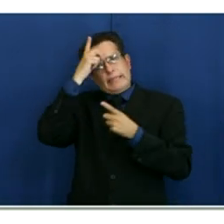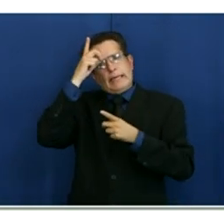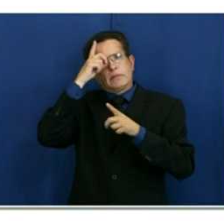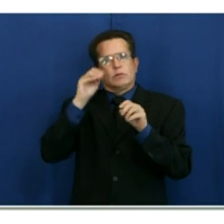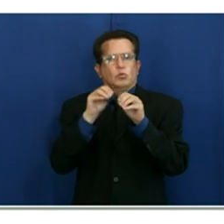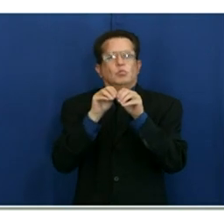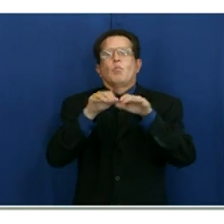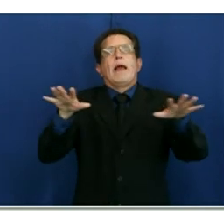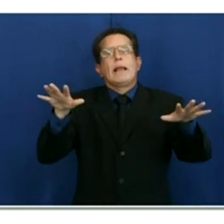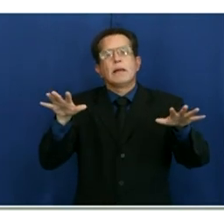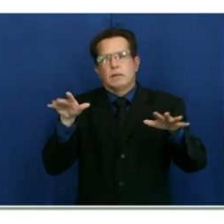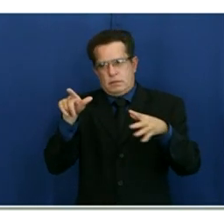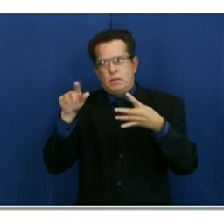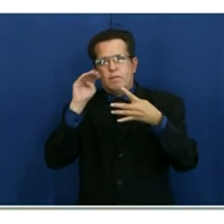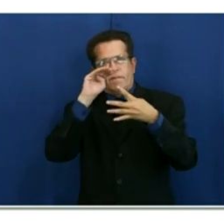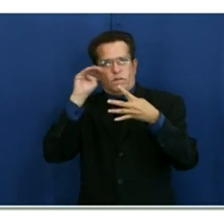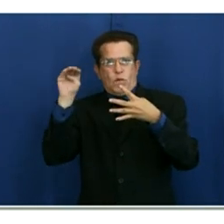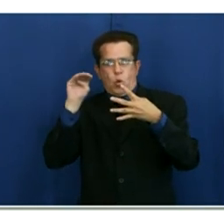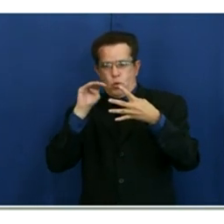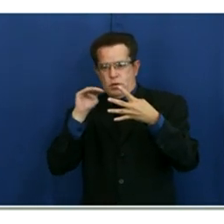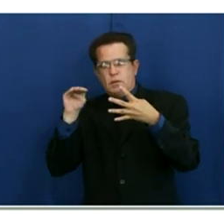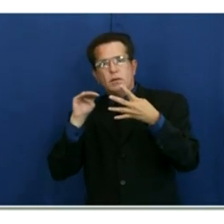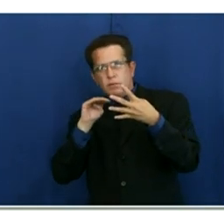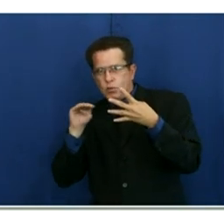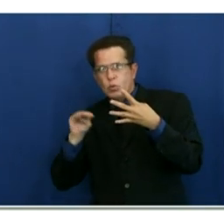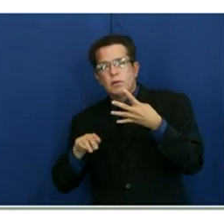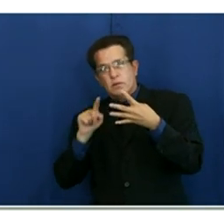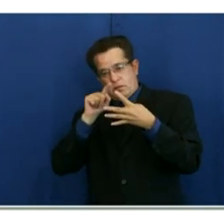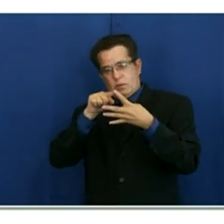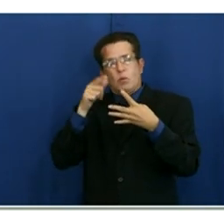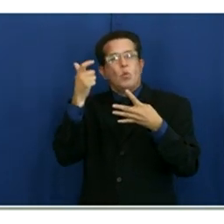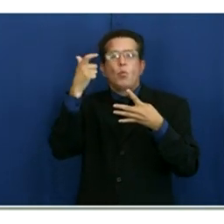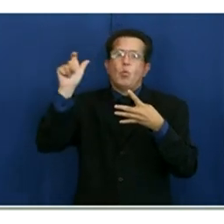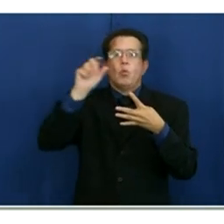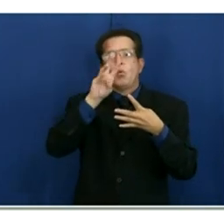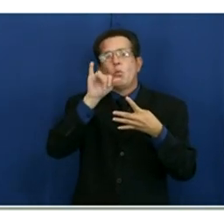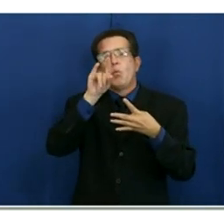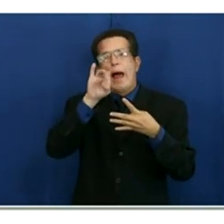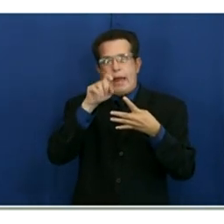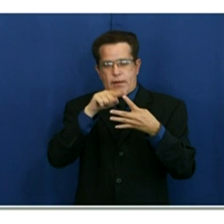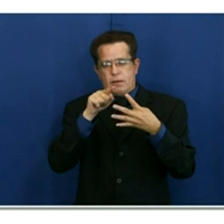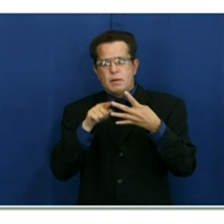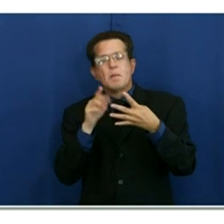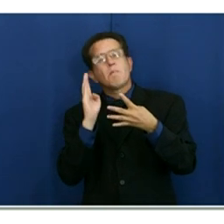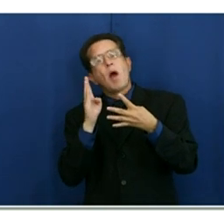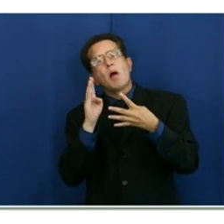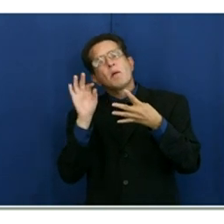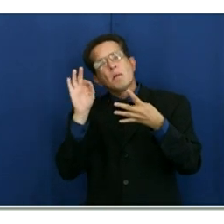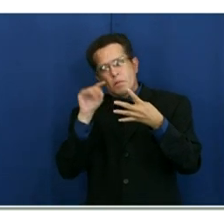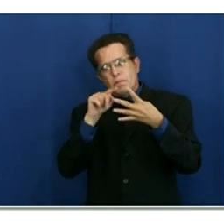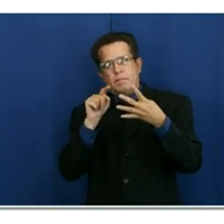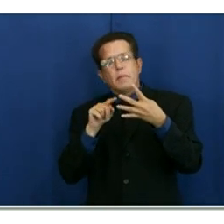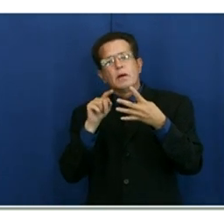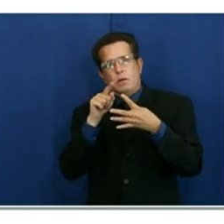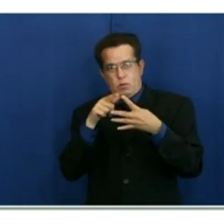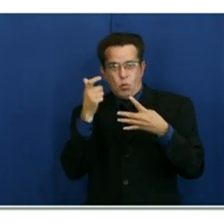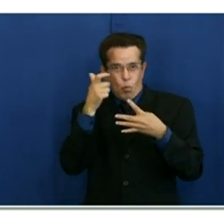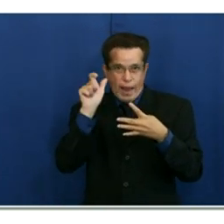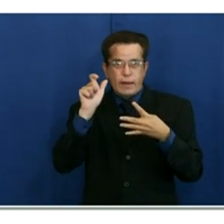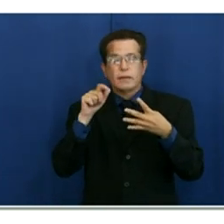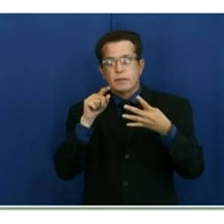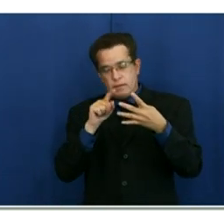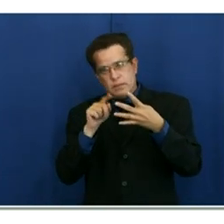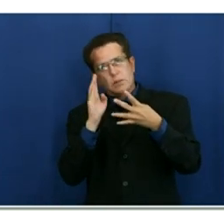which again, to recap, is widespread, moderate, minimal, or rather widespread,